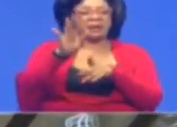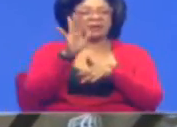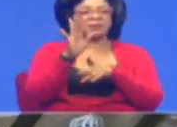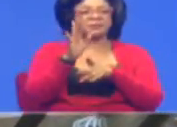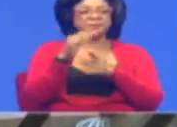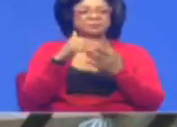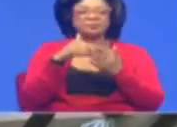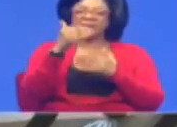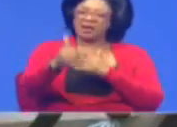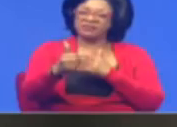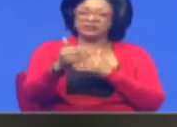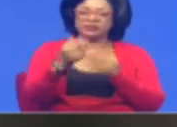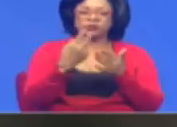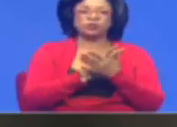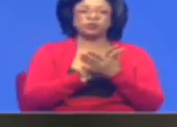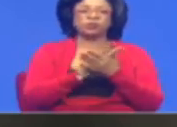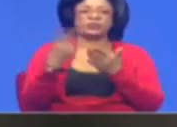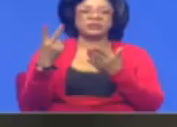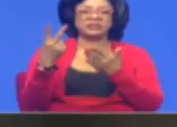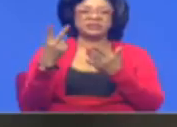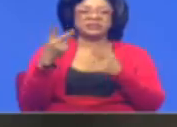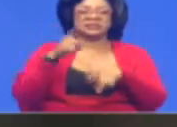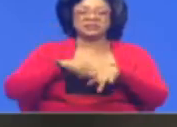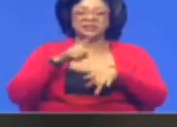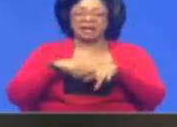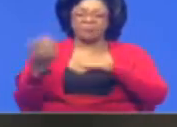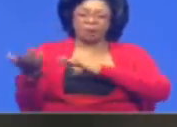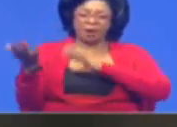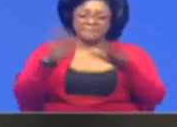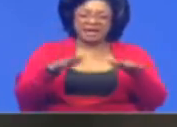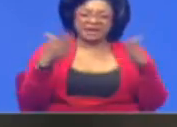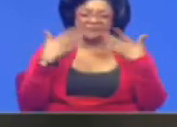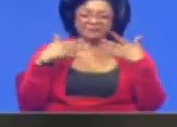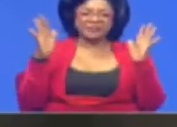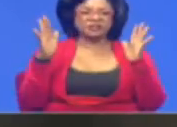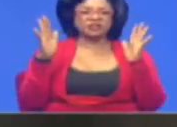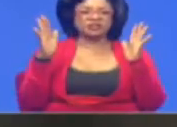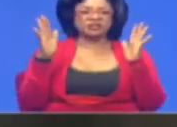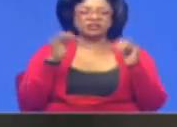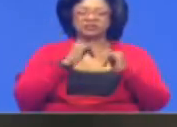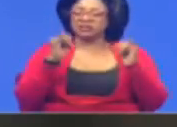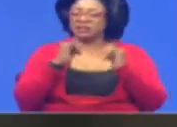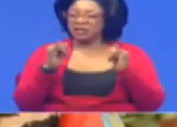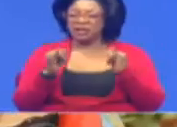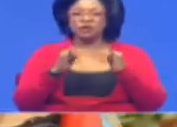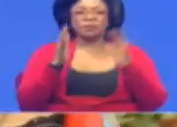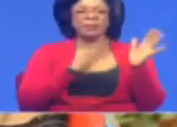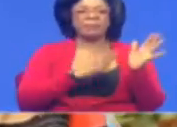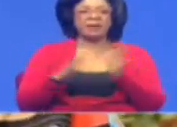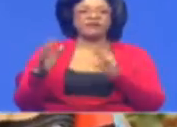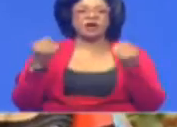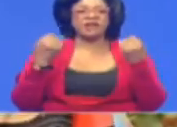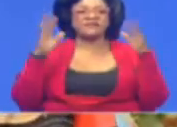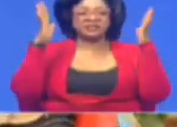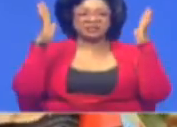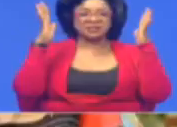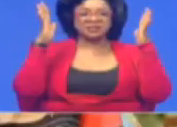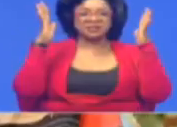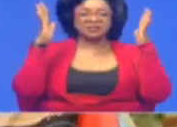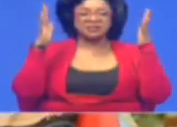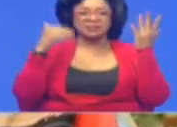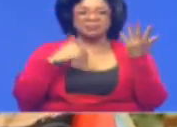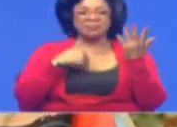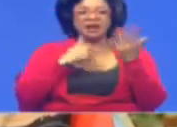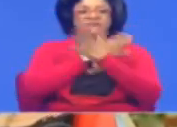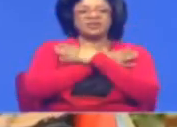like 2 weeks, when we're supposed to come back and finish the clearing of the weeds and everything to prepare for her anniversary, my